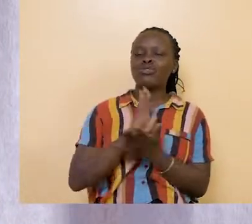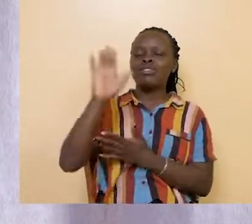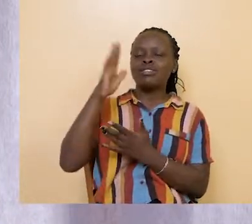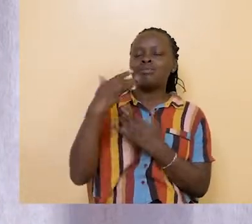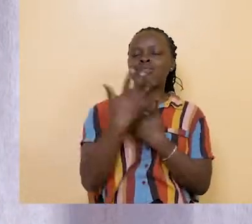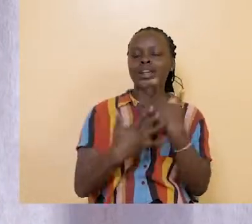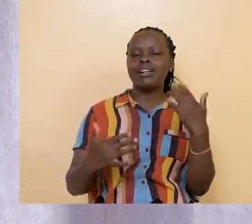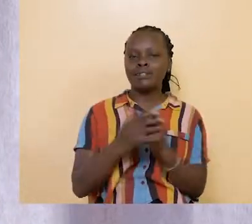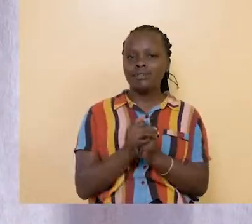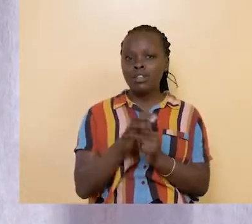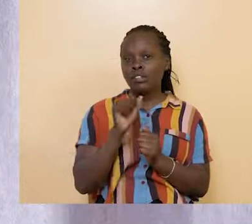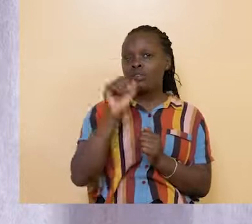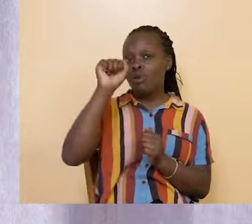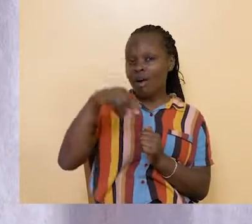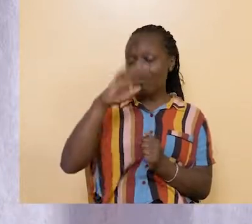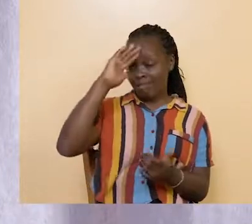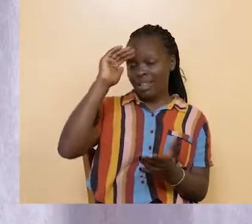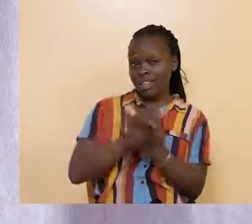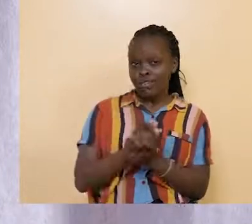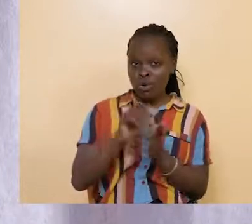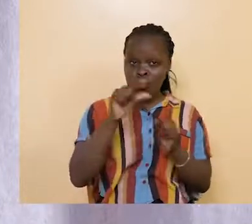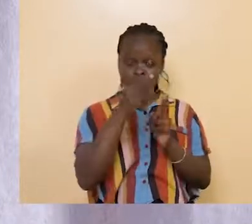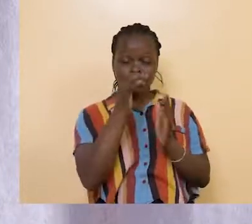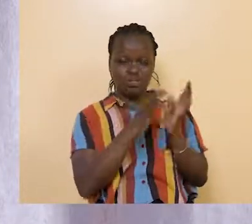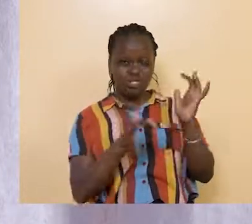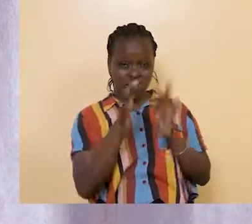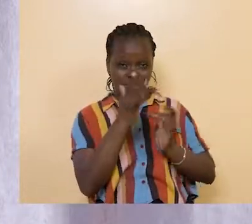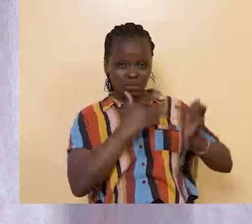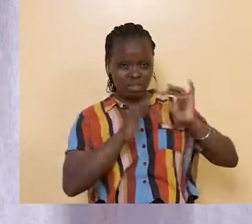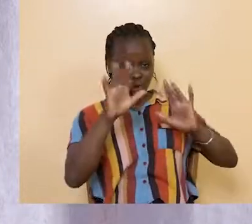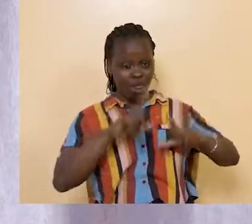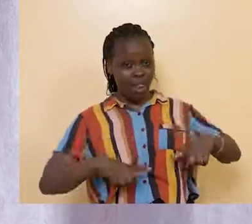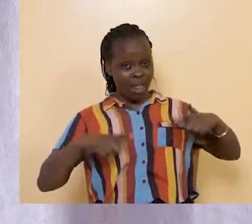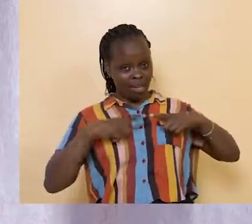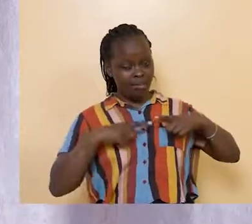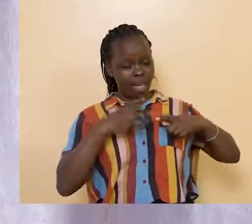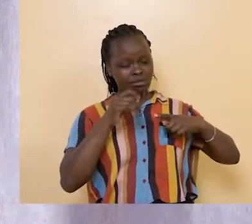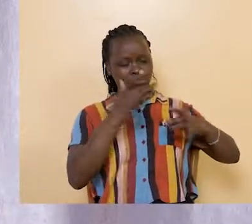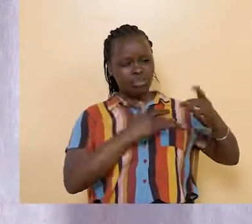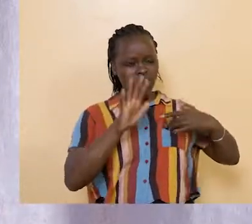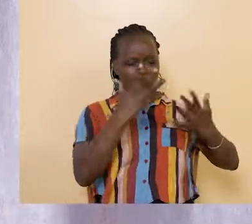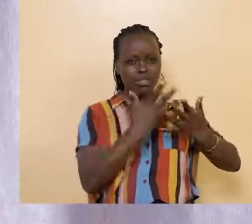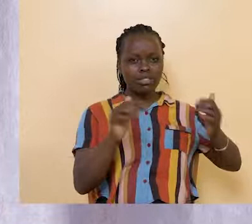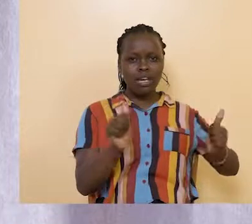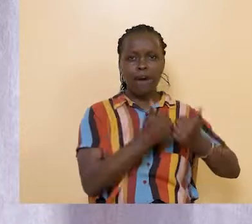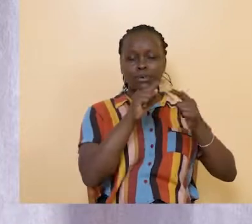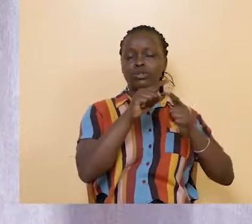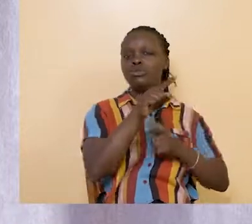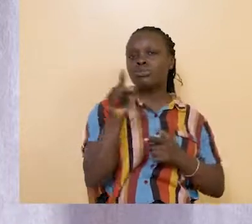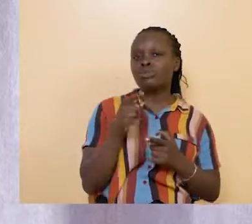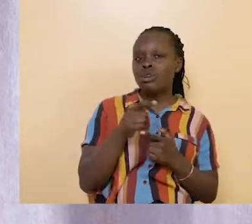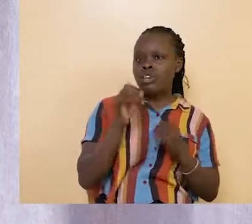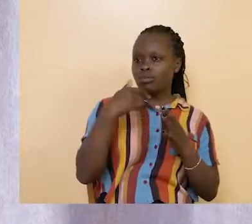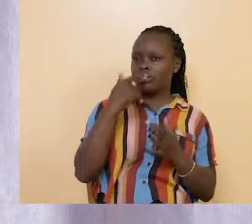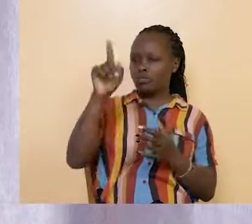blood. And so you can believe the words of Jesus concerning your life and concerning the things that have happened to you.